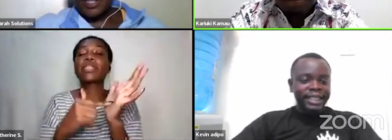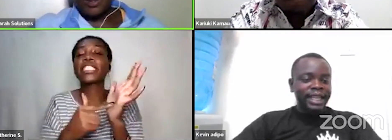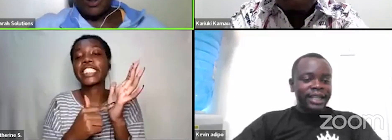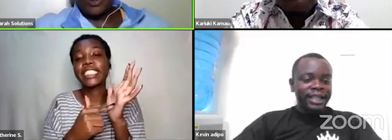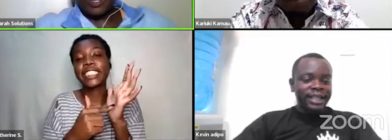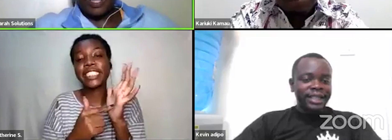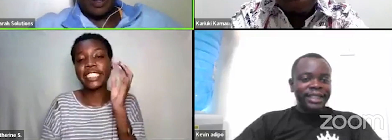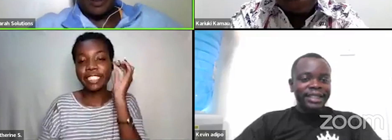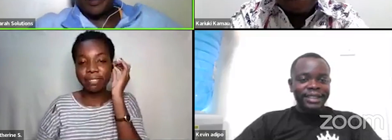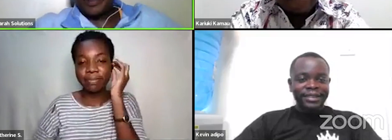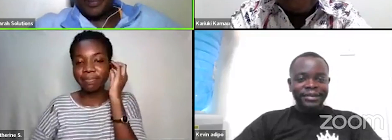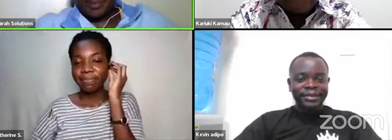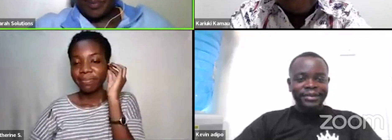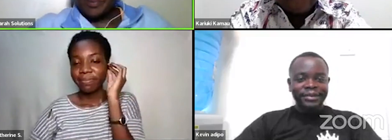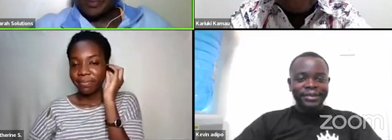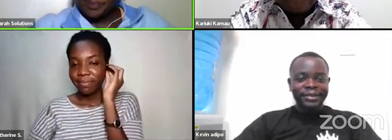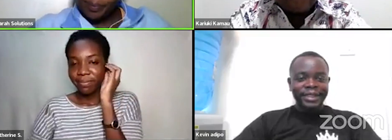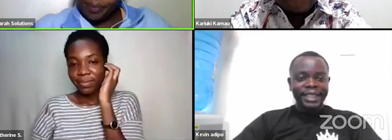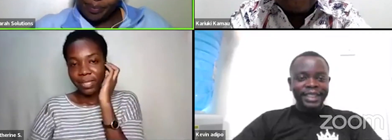All right. Yes. So